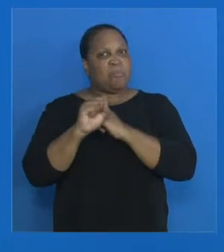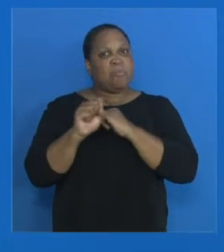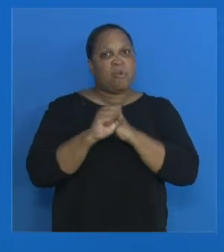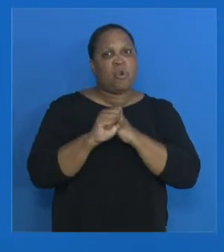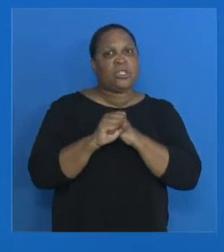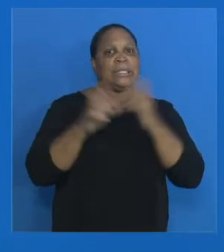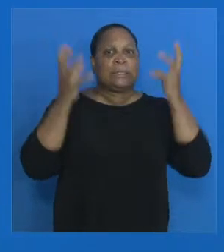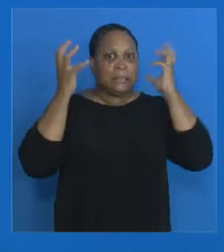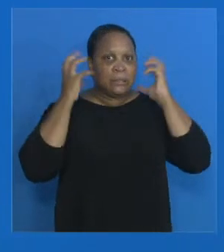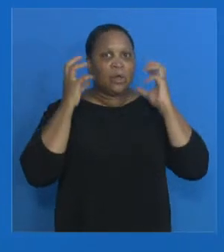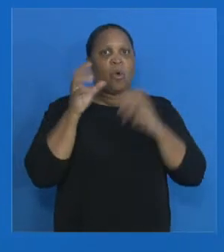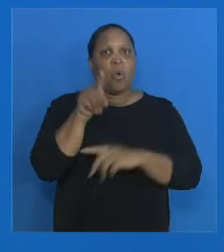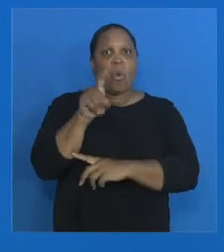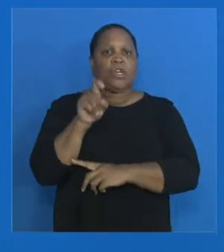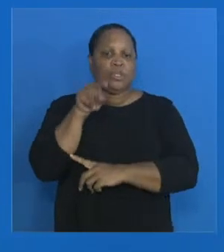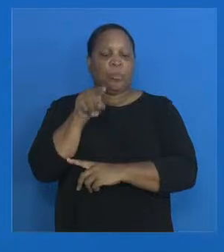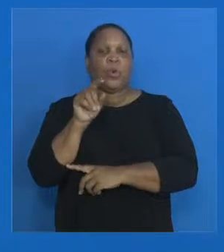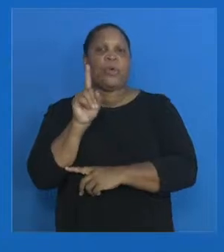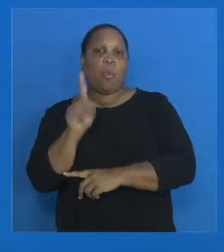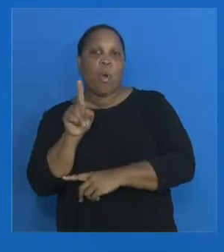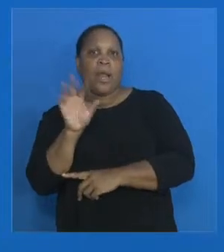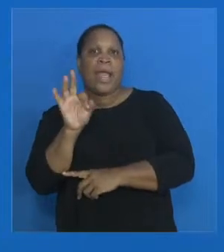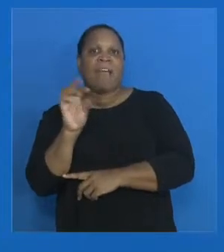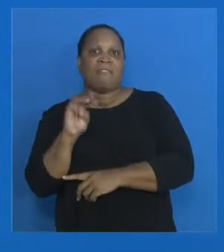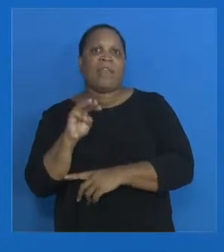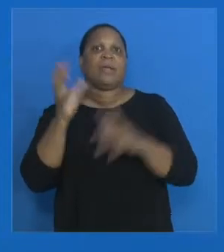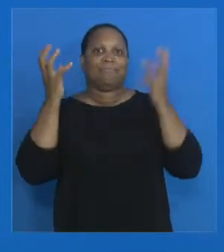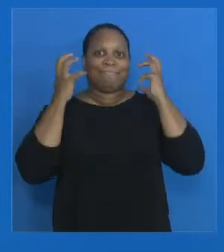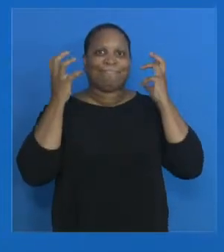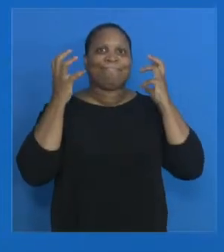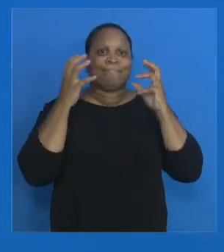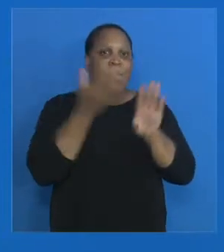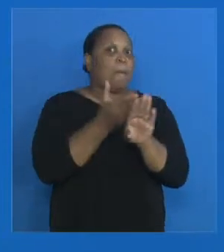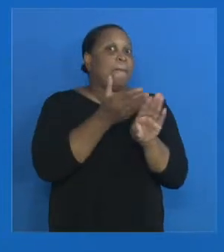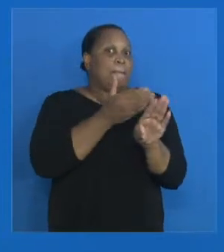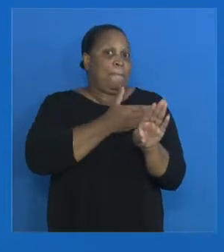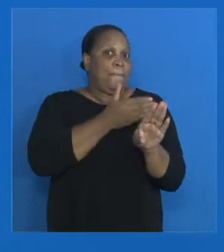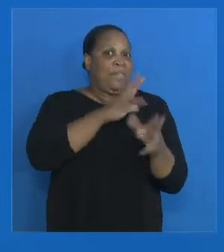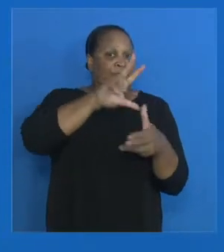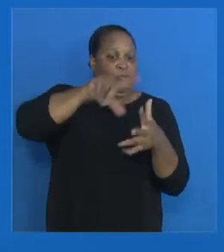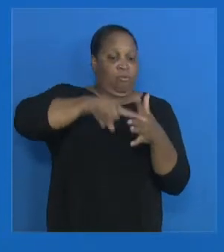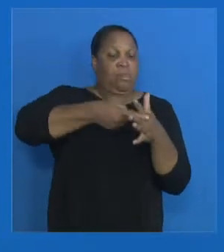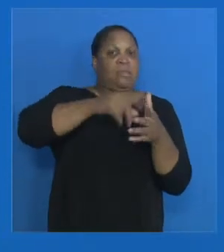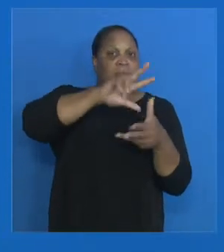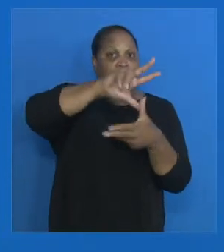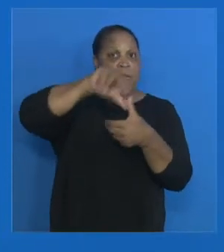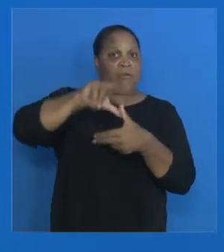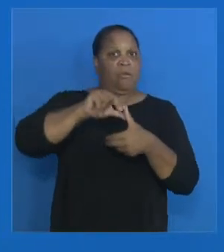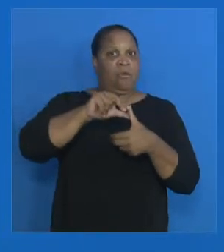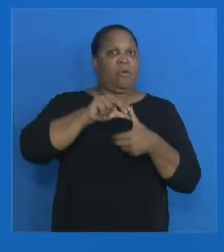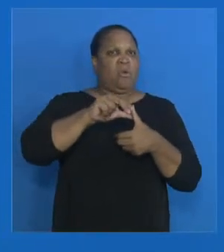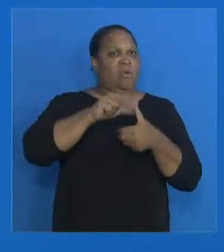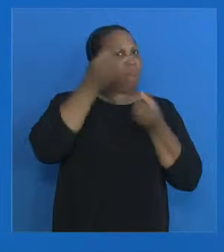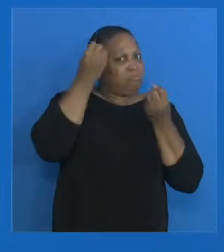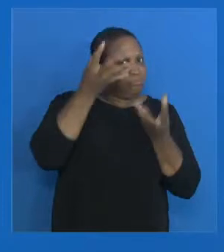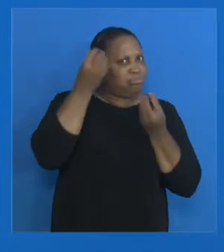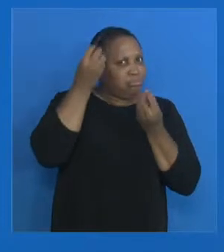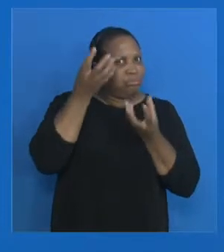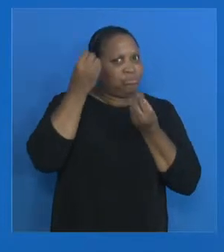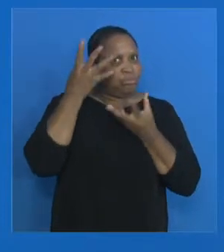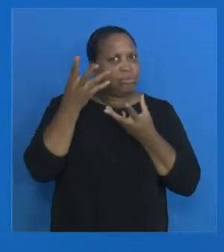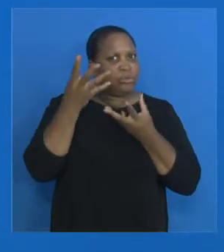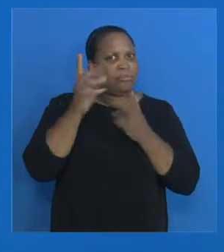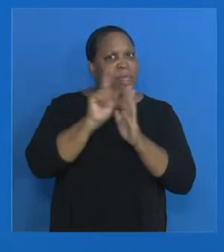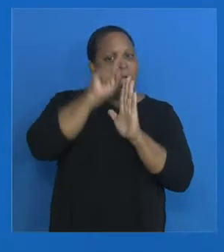100.1 FM, which will be broadcasting prior to the onset of the storm with key emergency information on the